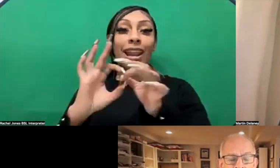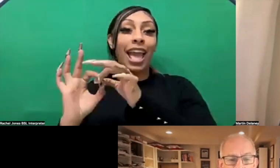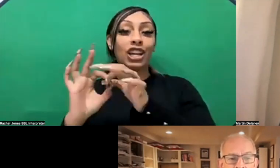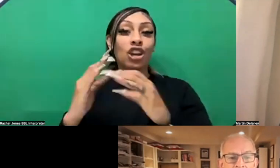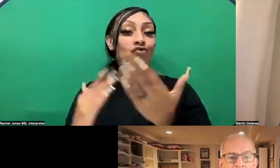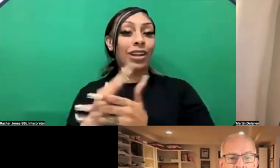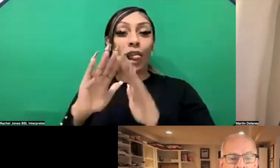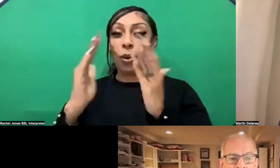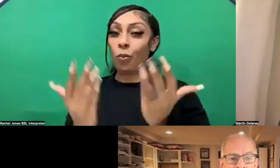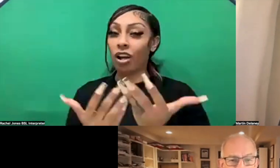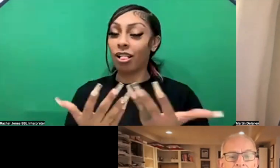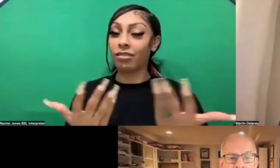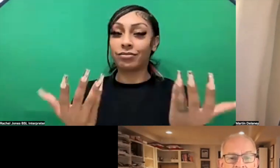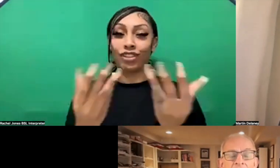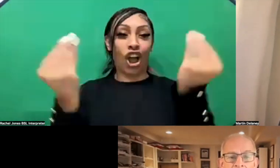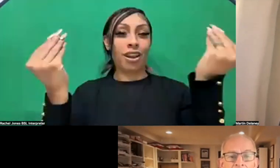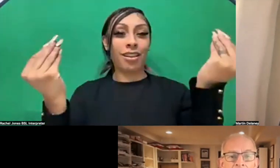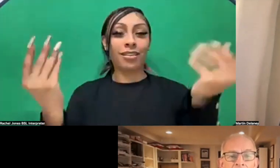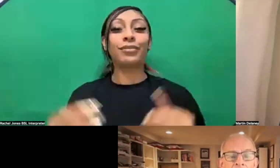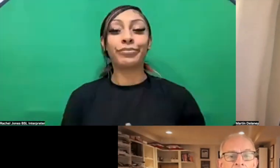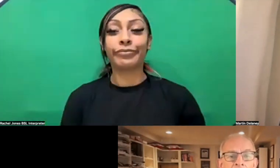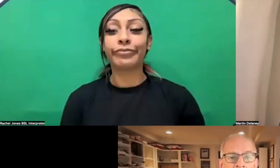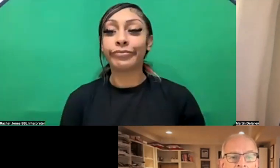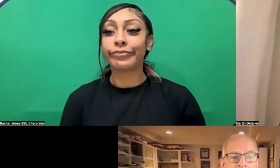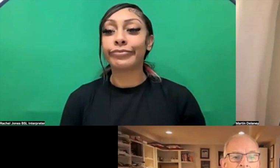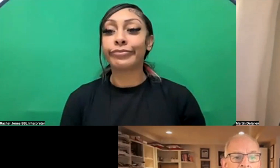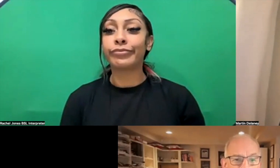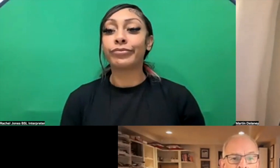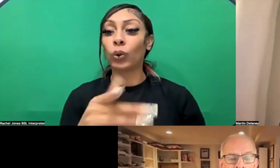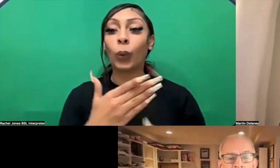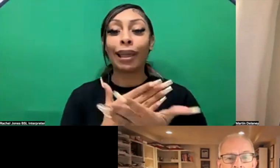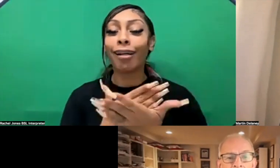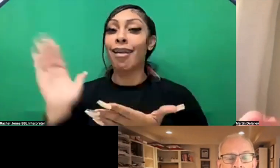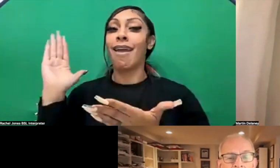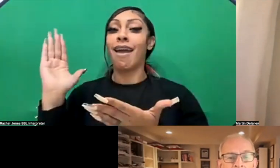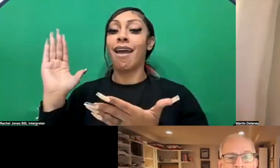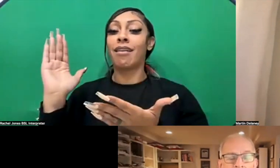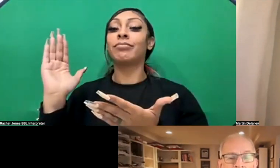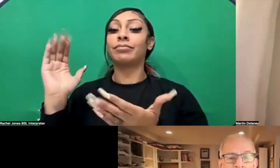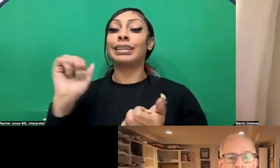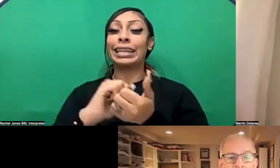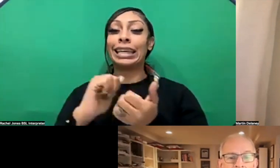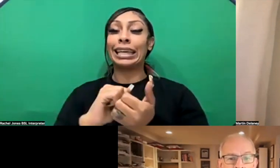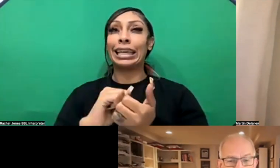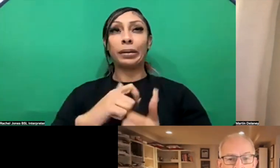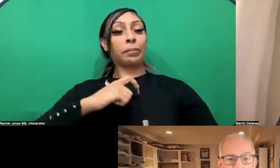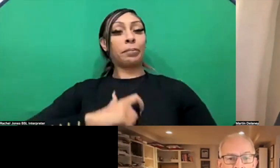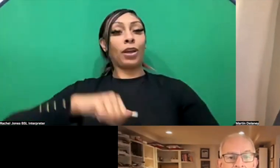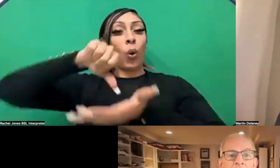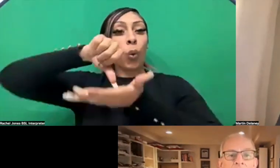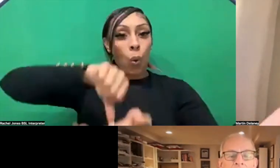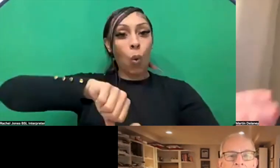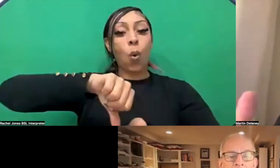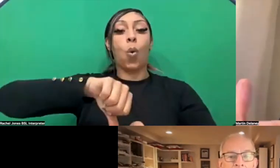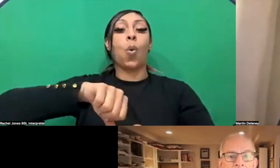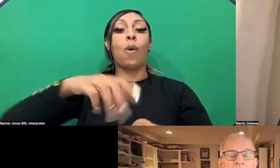always there. And I think you're quite clearly able to, that's not you. That's what I'm saying. You're kind of able